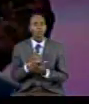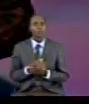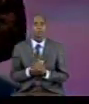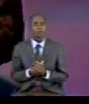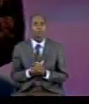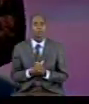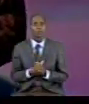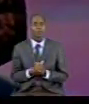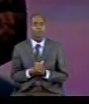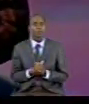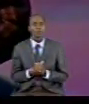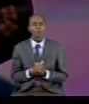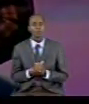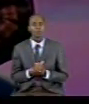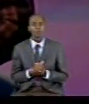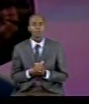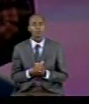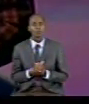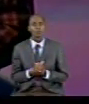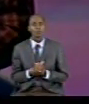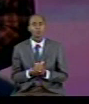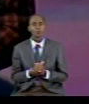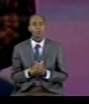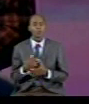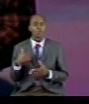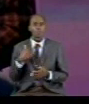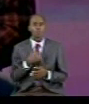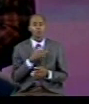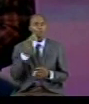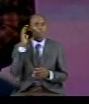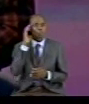We'll entertain testimonies from online now,